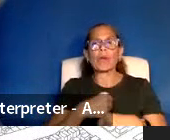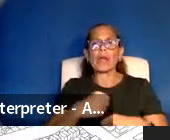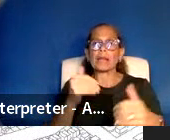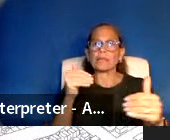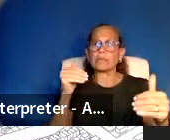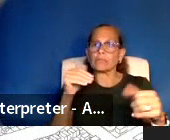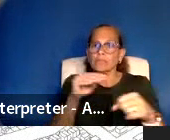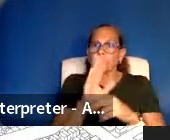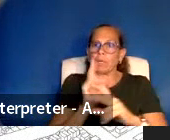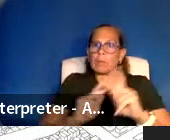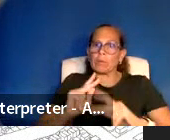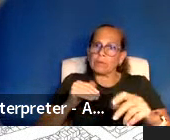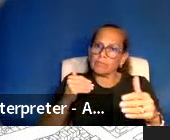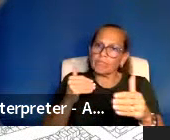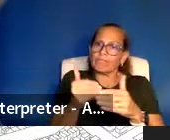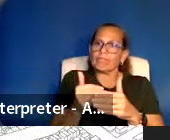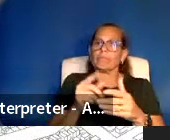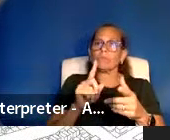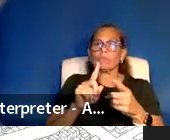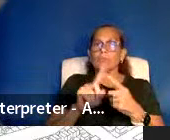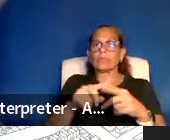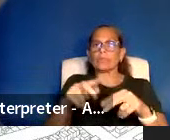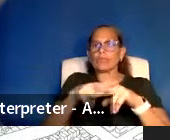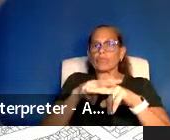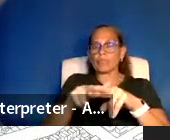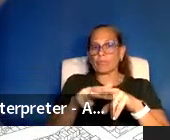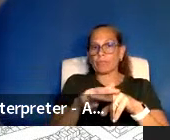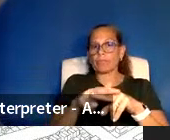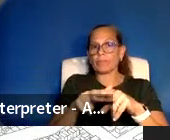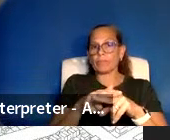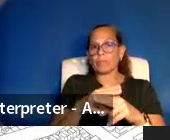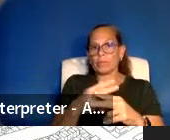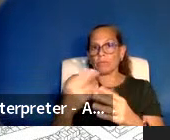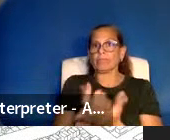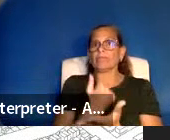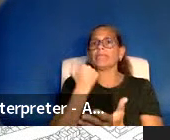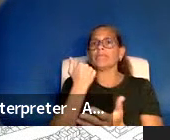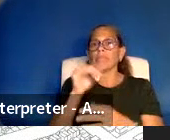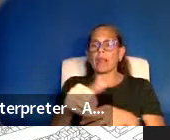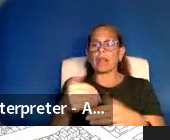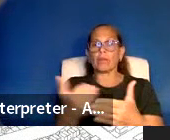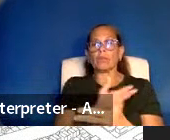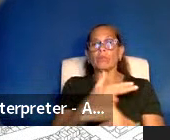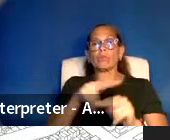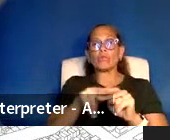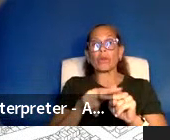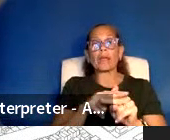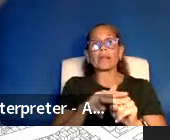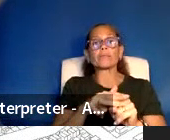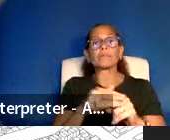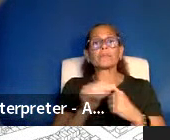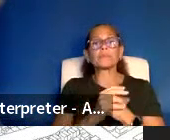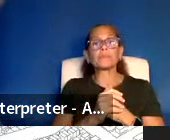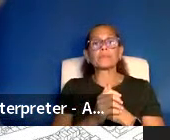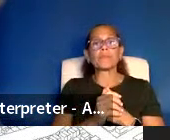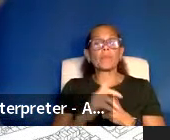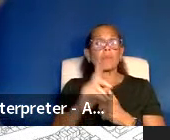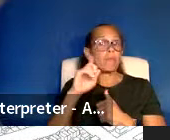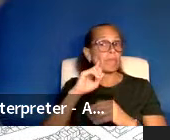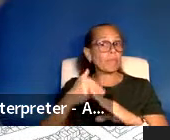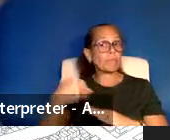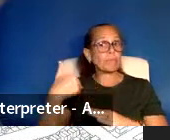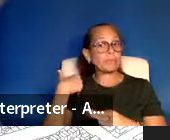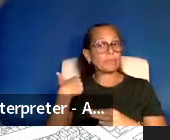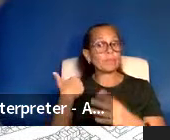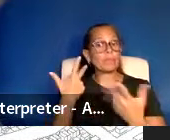the train station to capitalize on a new regional rail service. Also, as we've heard before during the presentation